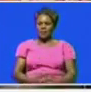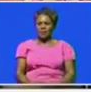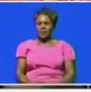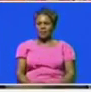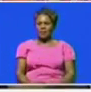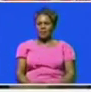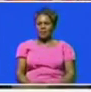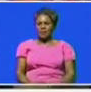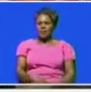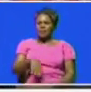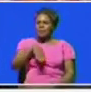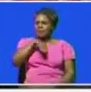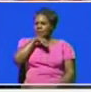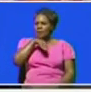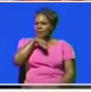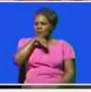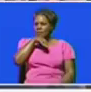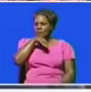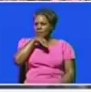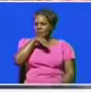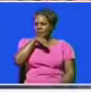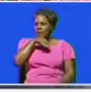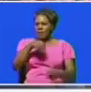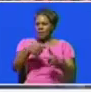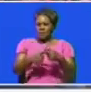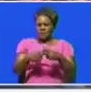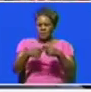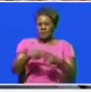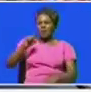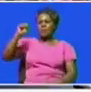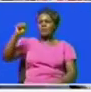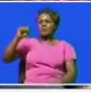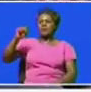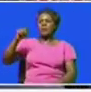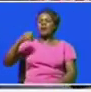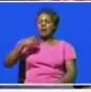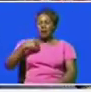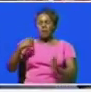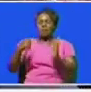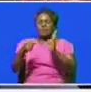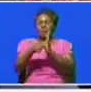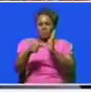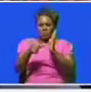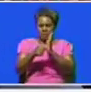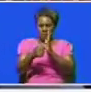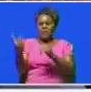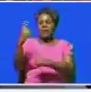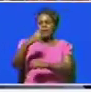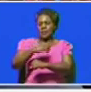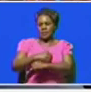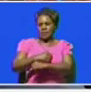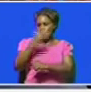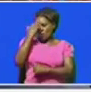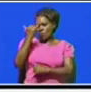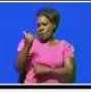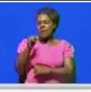NASA leader Raila Amolo Odinga, a proclaimed engineer of Kenyan politics, could be facing a tough challenge once again. With